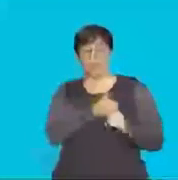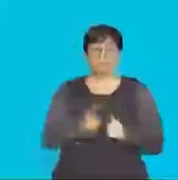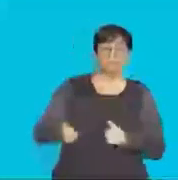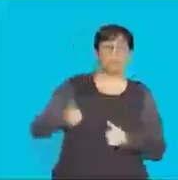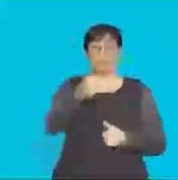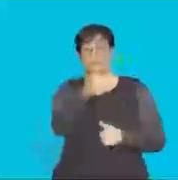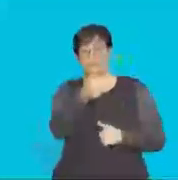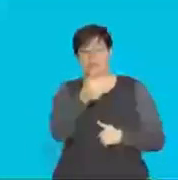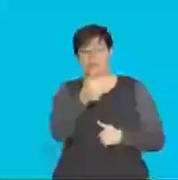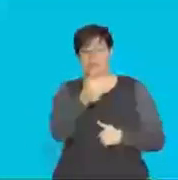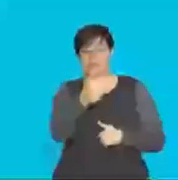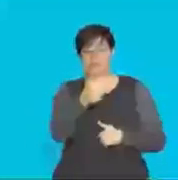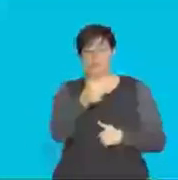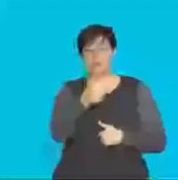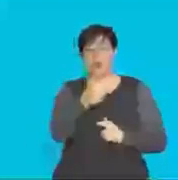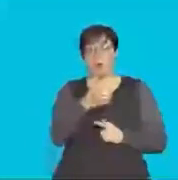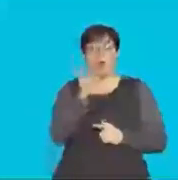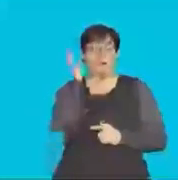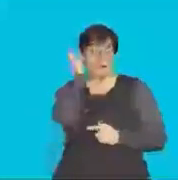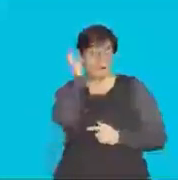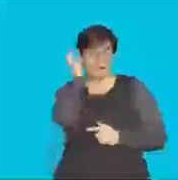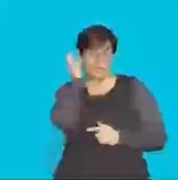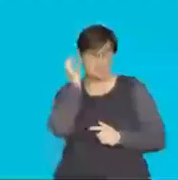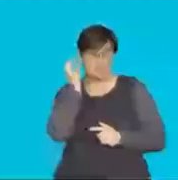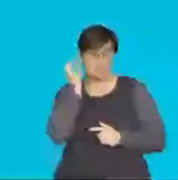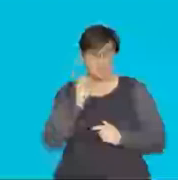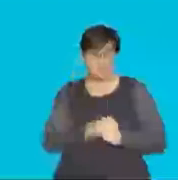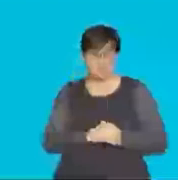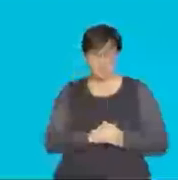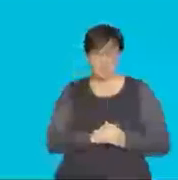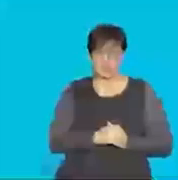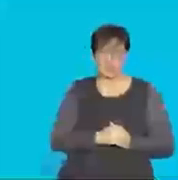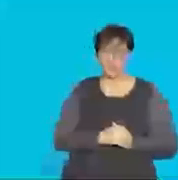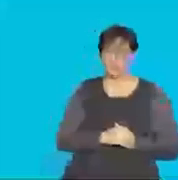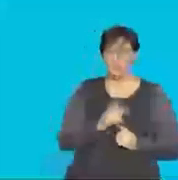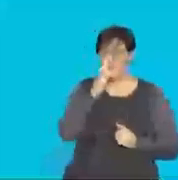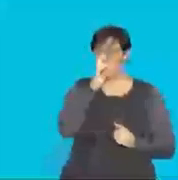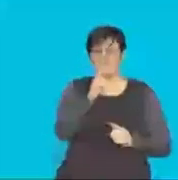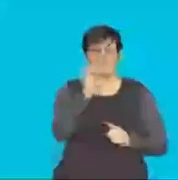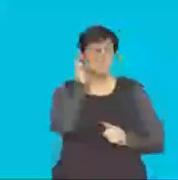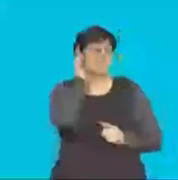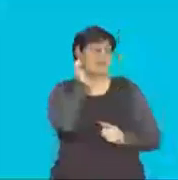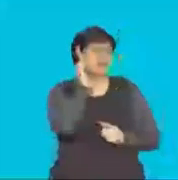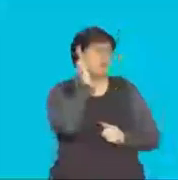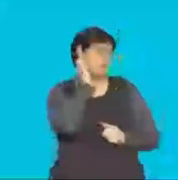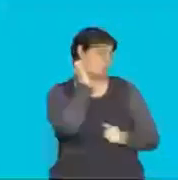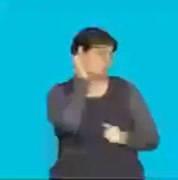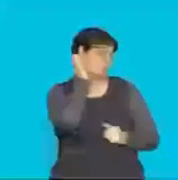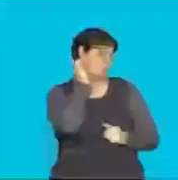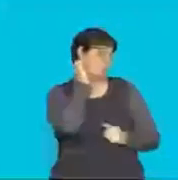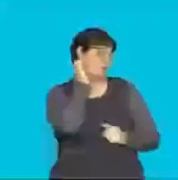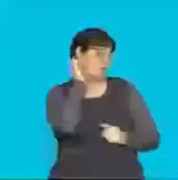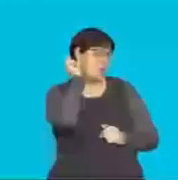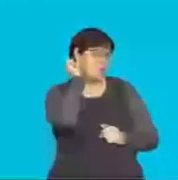a dominant trait over attached earlobes. Now guys, I'm not too sure if you've ever noticed this, but when we look